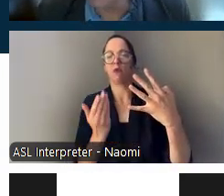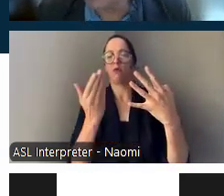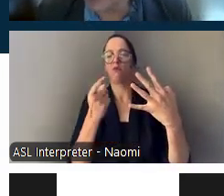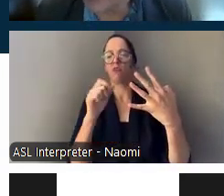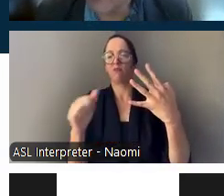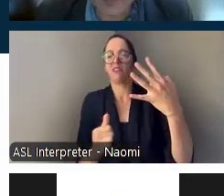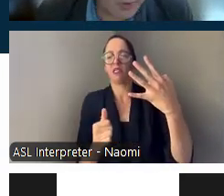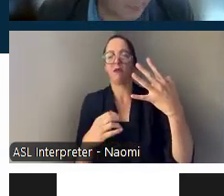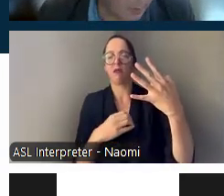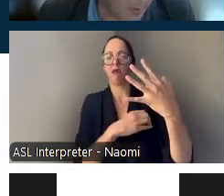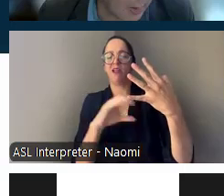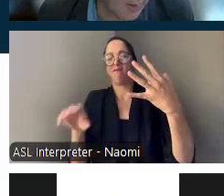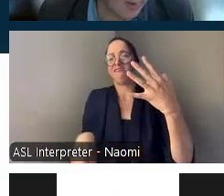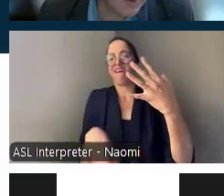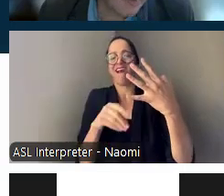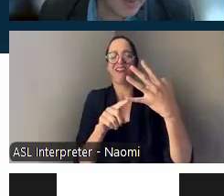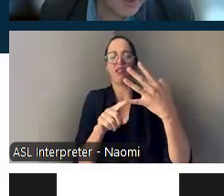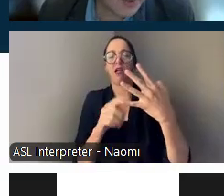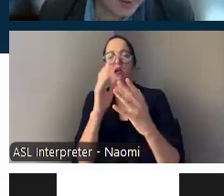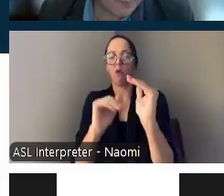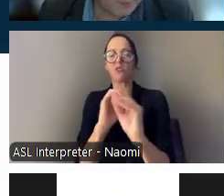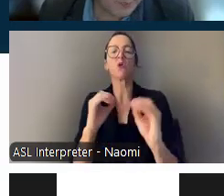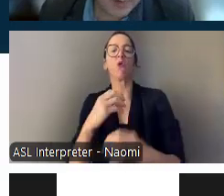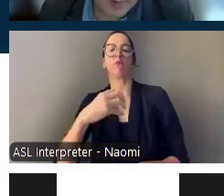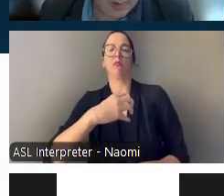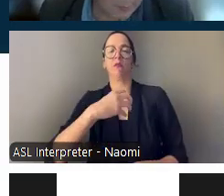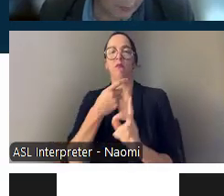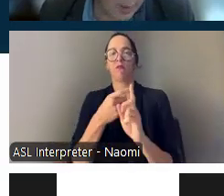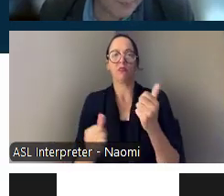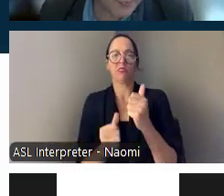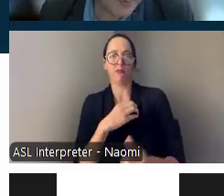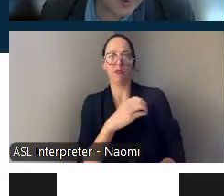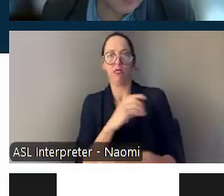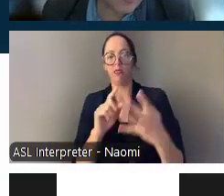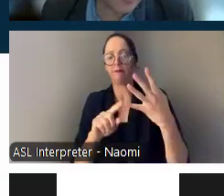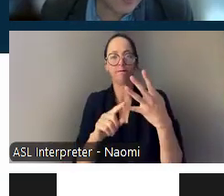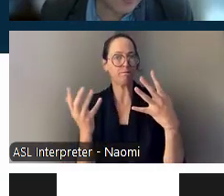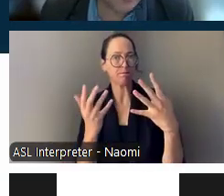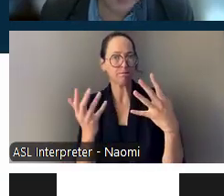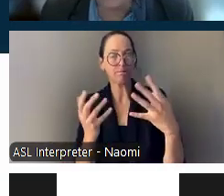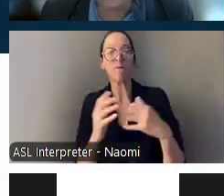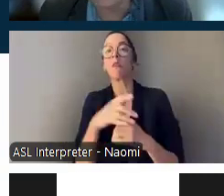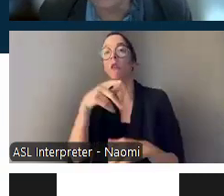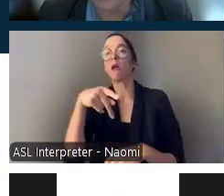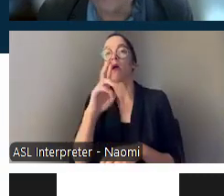hopefully with no objection from the subcommittee, and that is Prop 33, which is on the